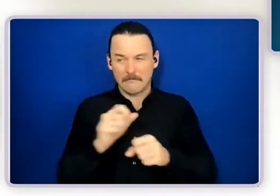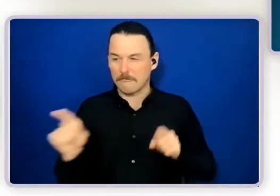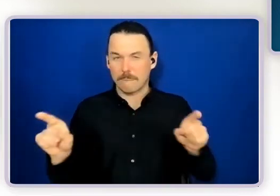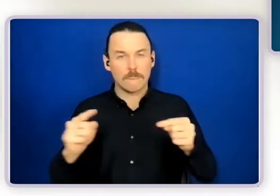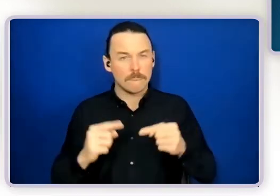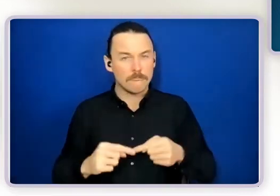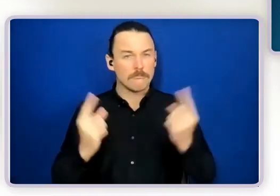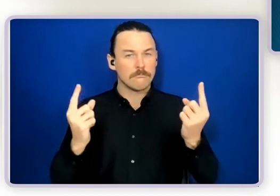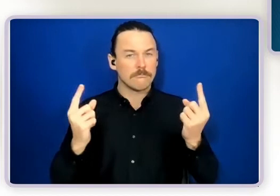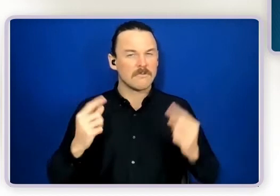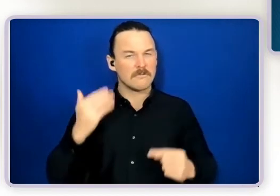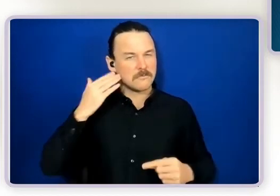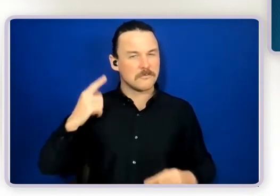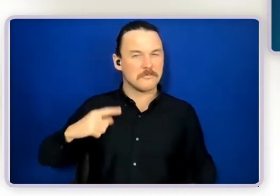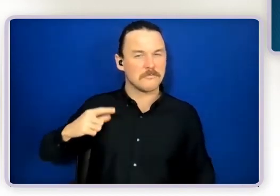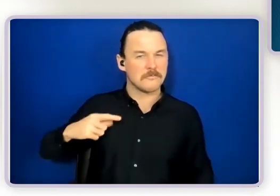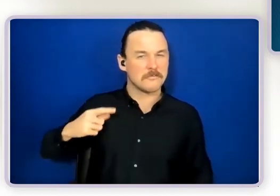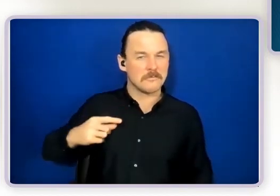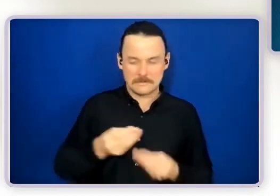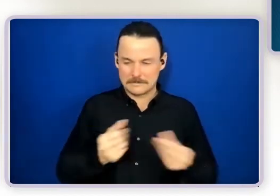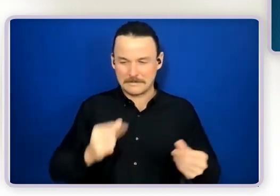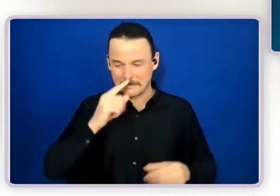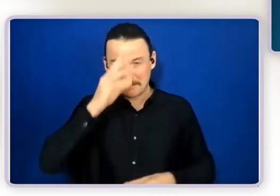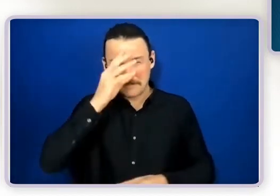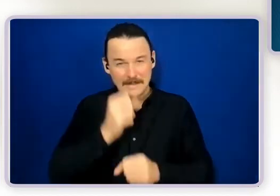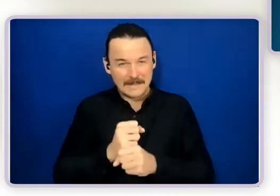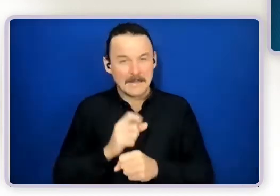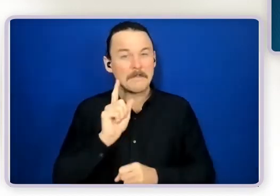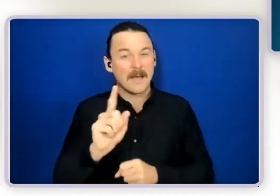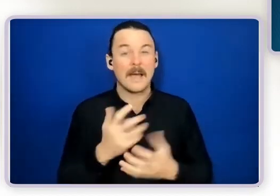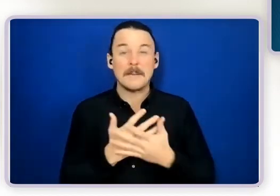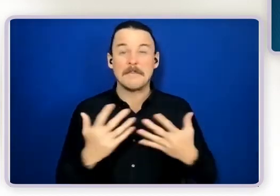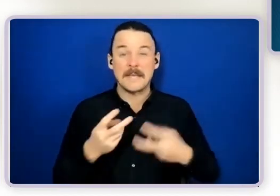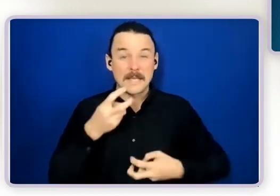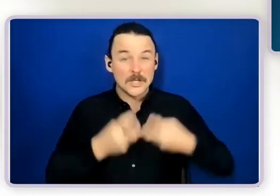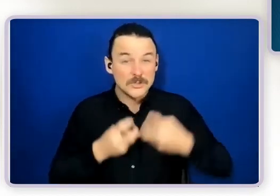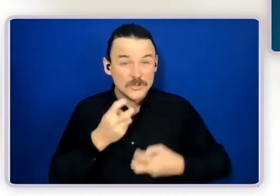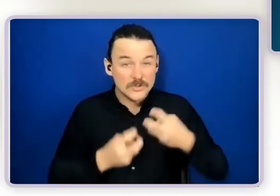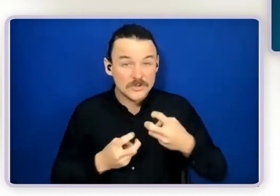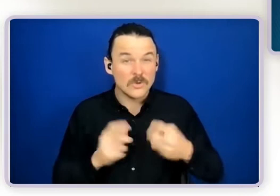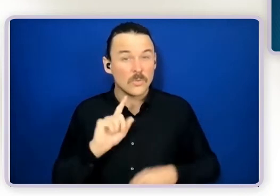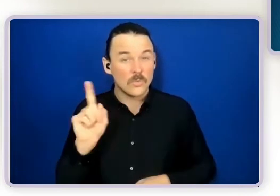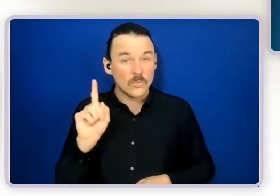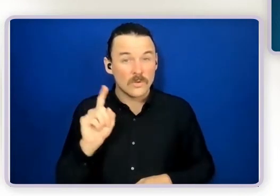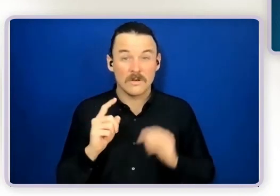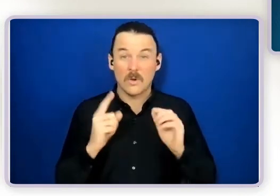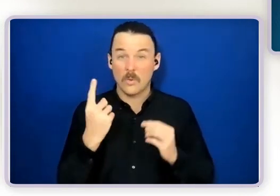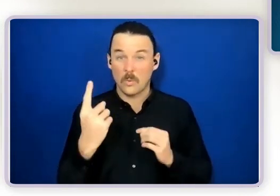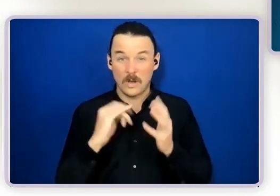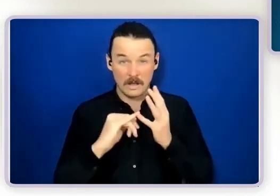of stuff is the fragmentation of approaches within a state between